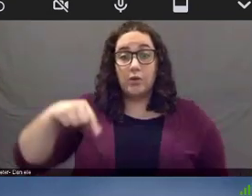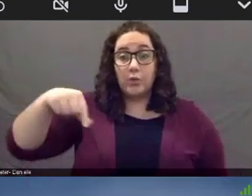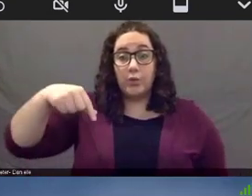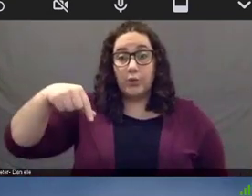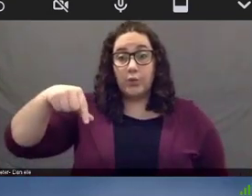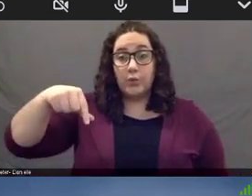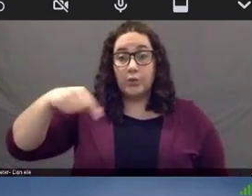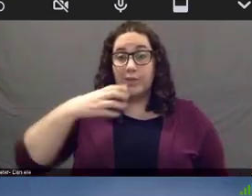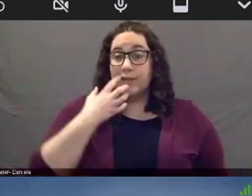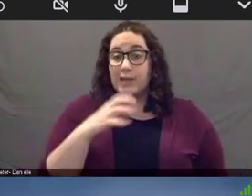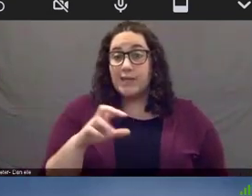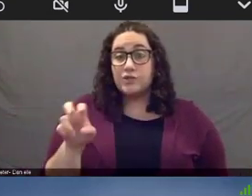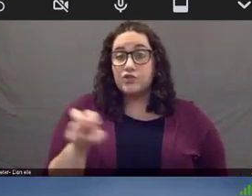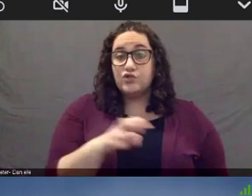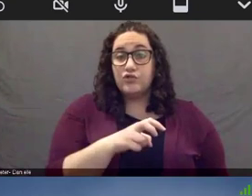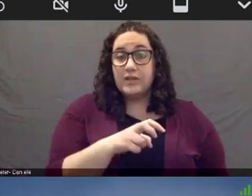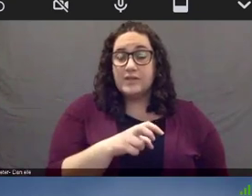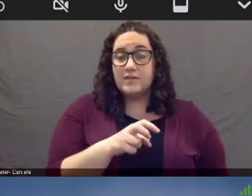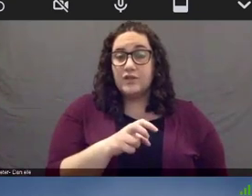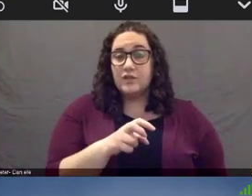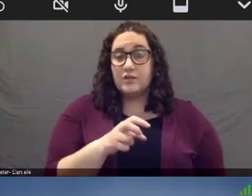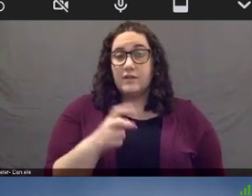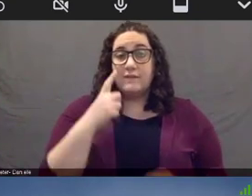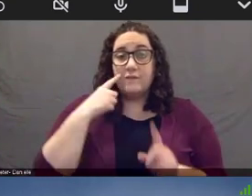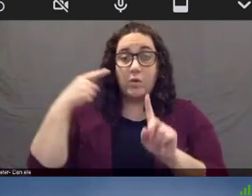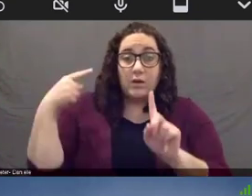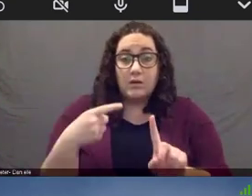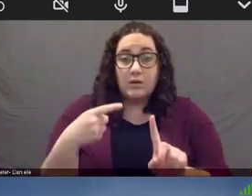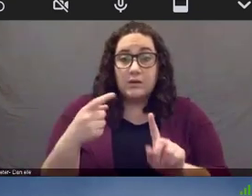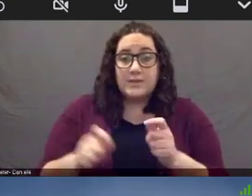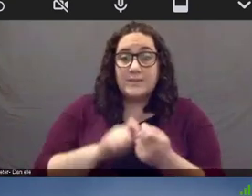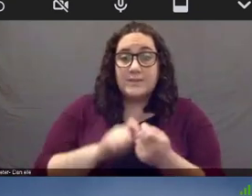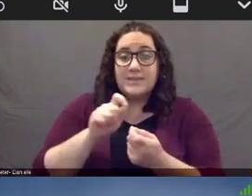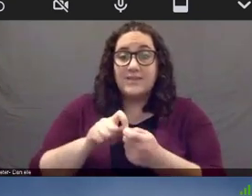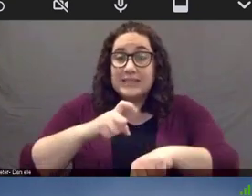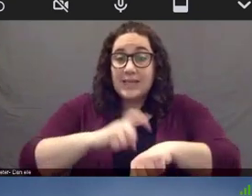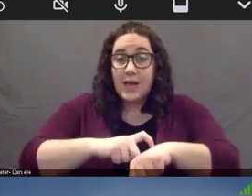we're at, then we can say M times Cp times delta T.